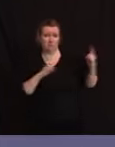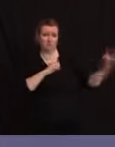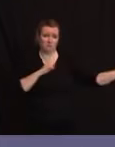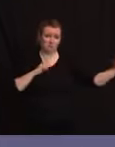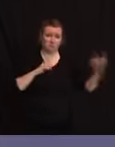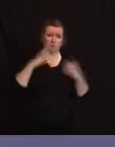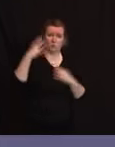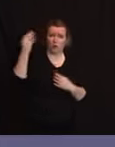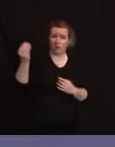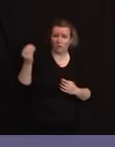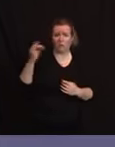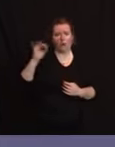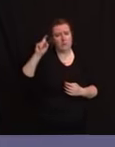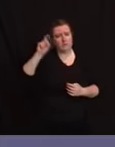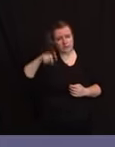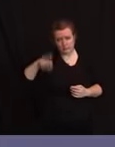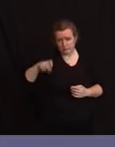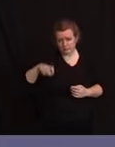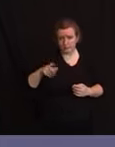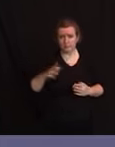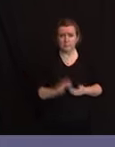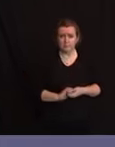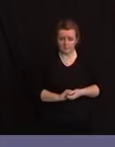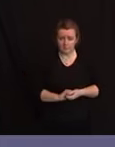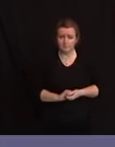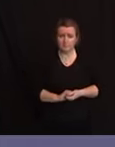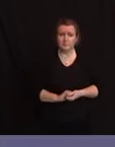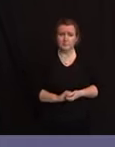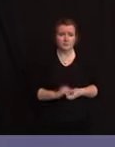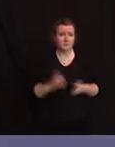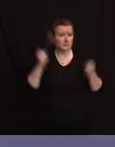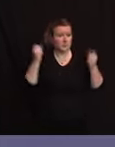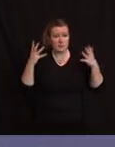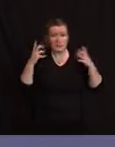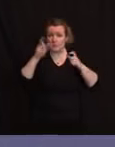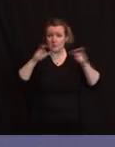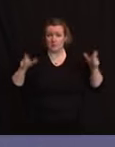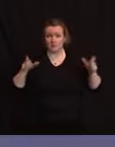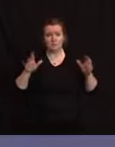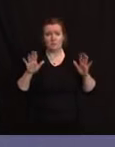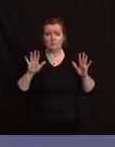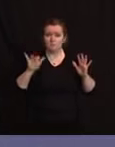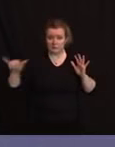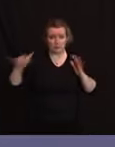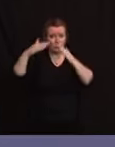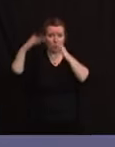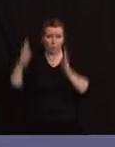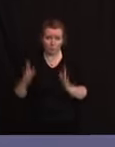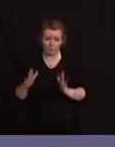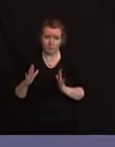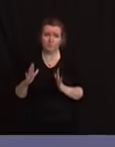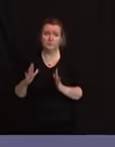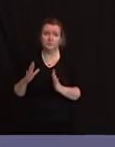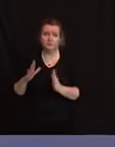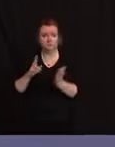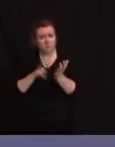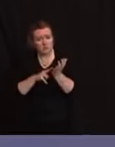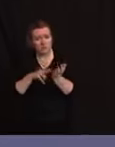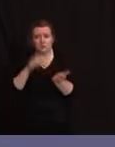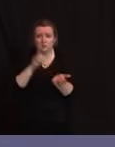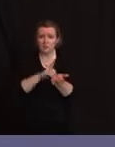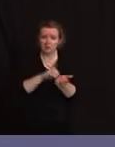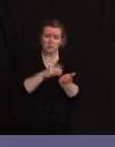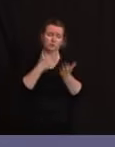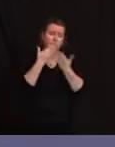to. That's what the so many are doing. For the so few, our healthcare workers, extraordinary heroes, frontline